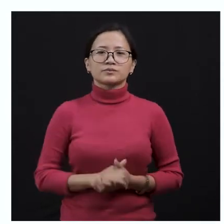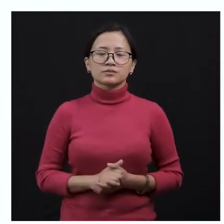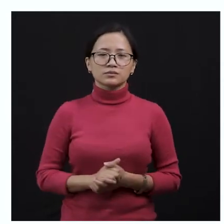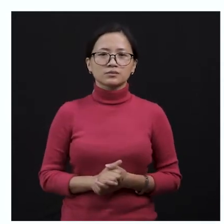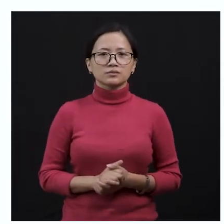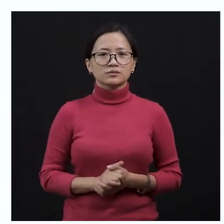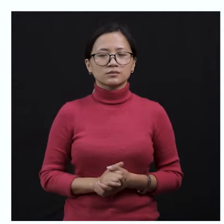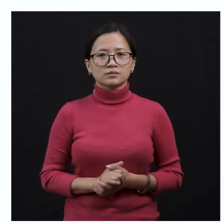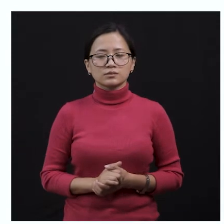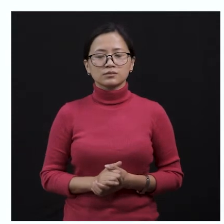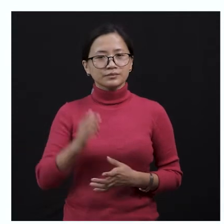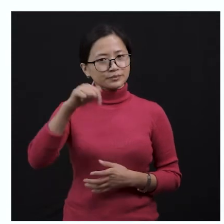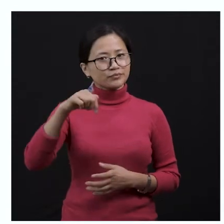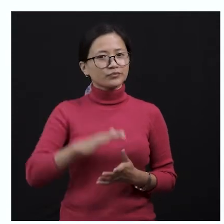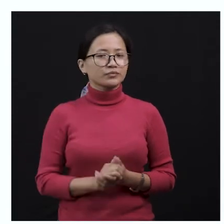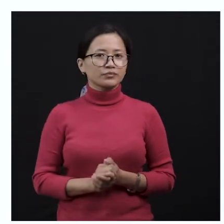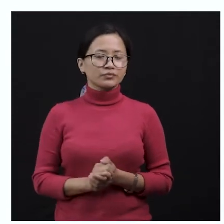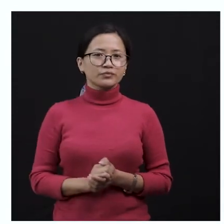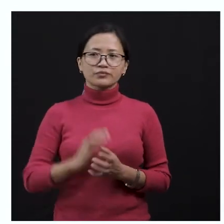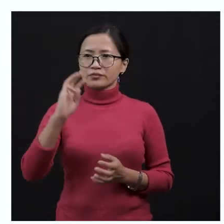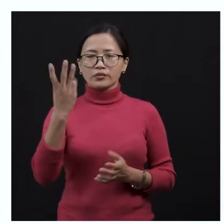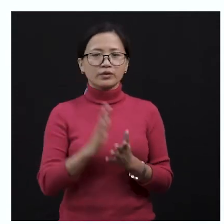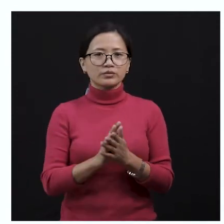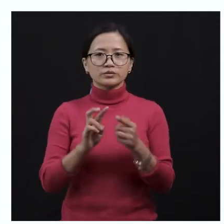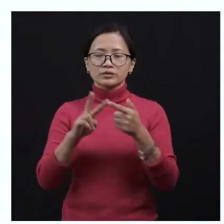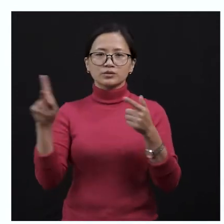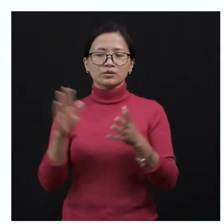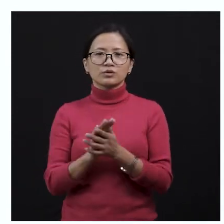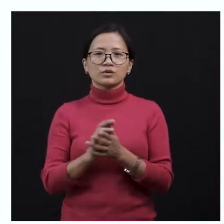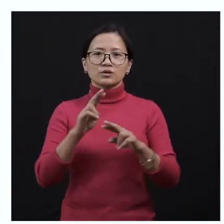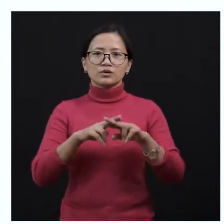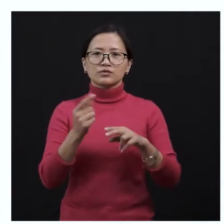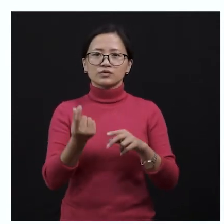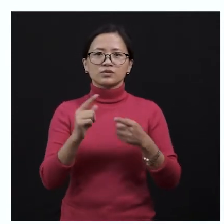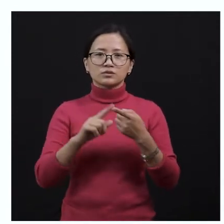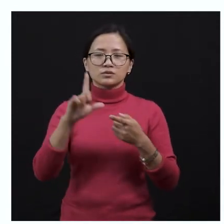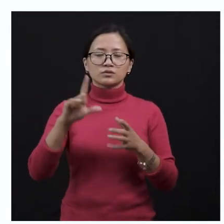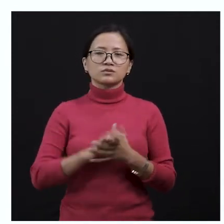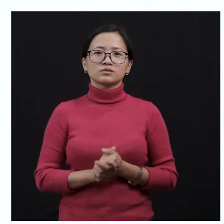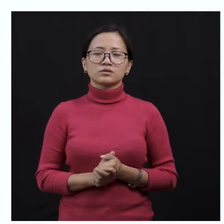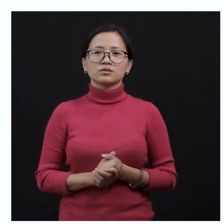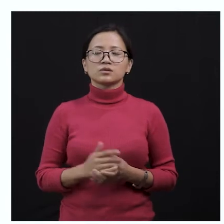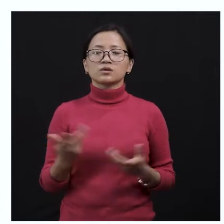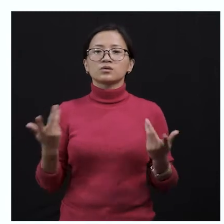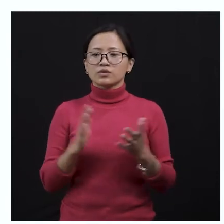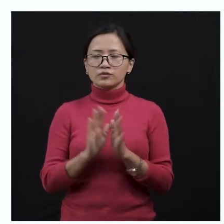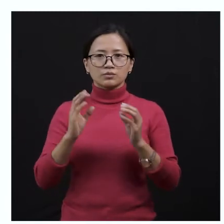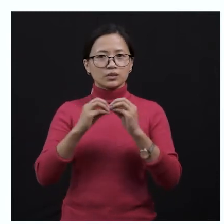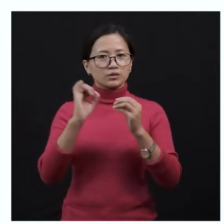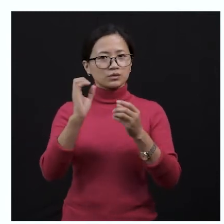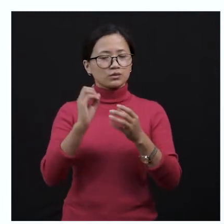right? Now, the third type of fuel, it's a gaseous fuel. We have a